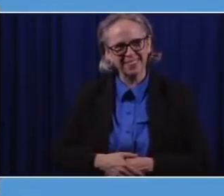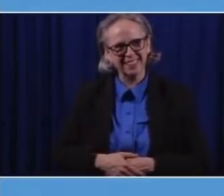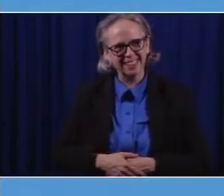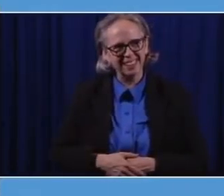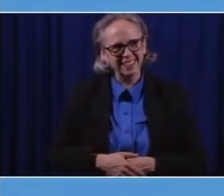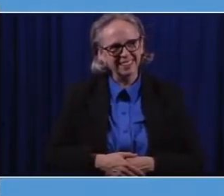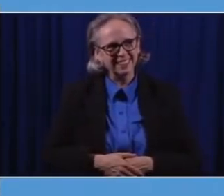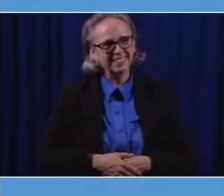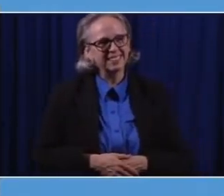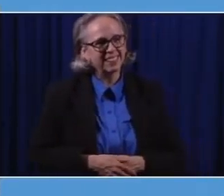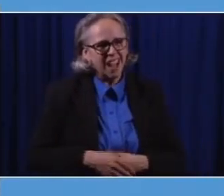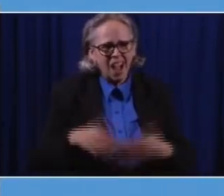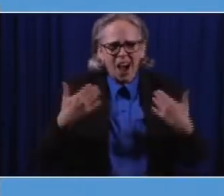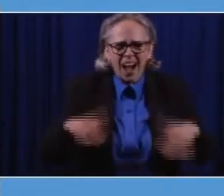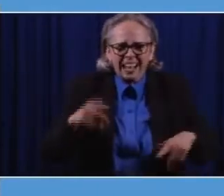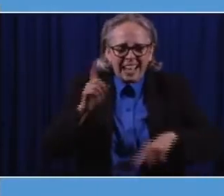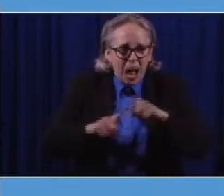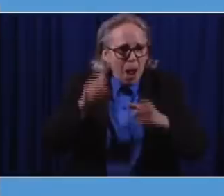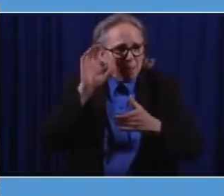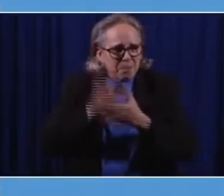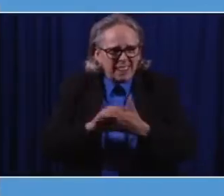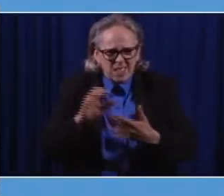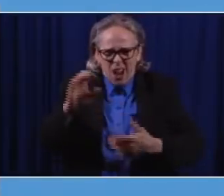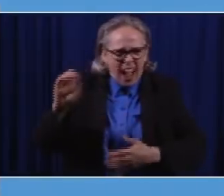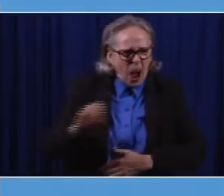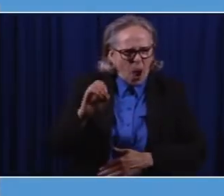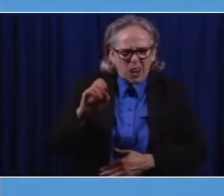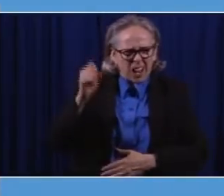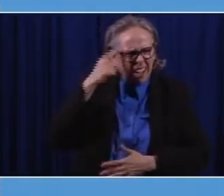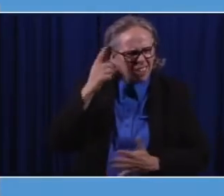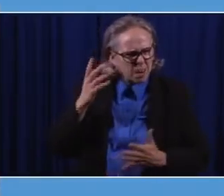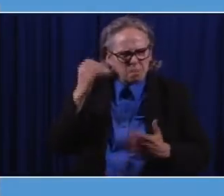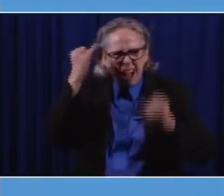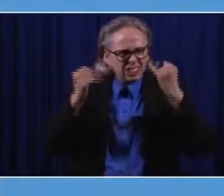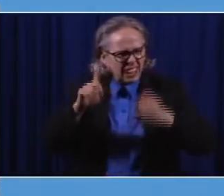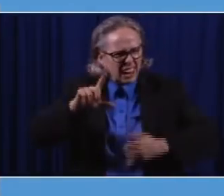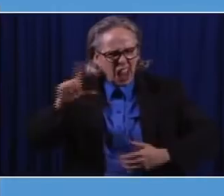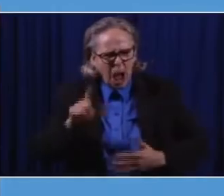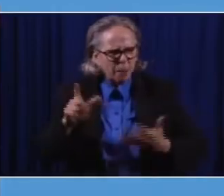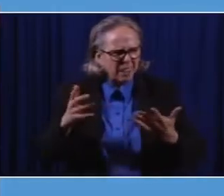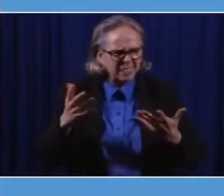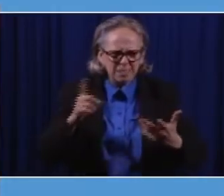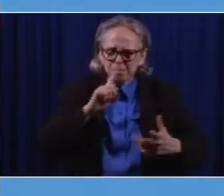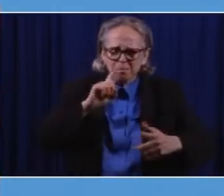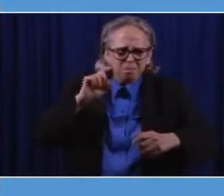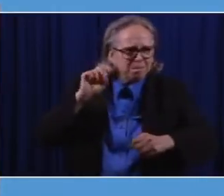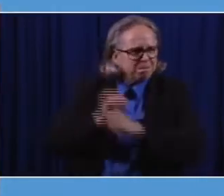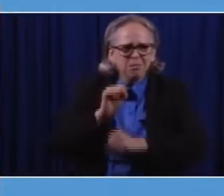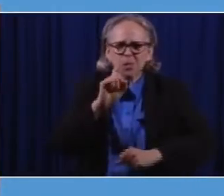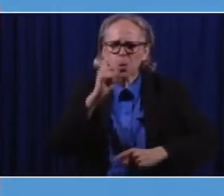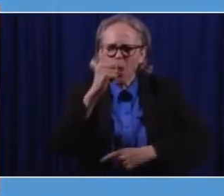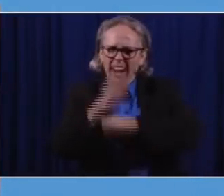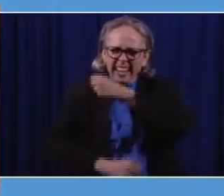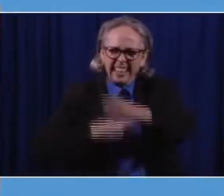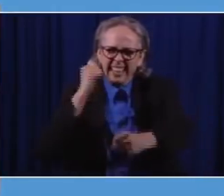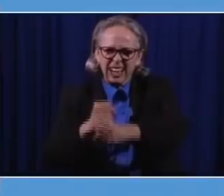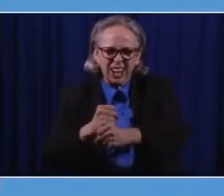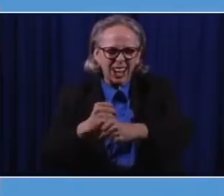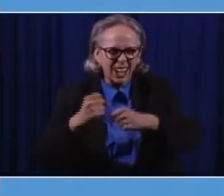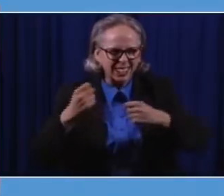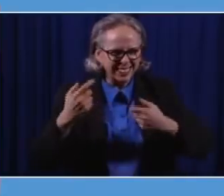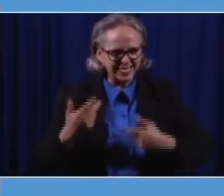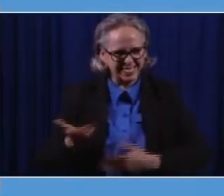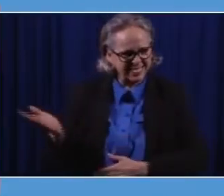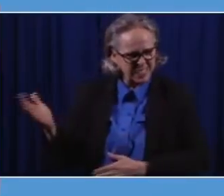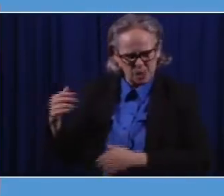It's hard to believe the Ohio Governor's Imagination Library program is a year old. When we began the program, partnering